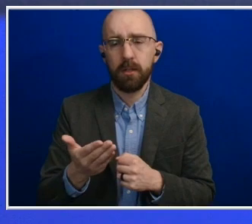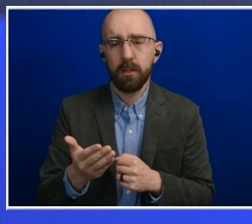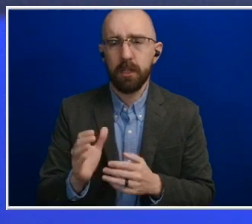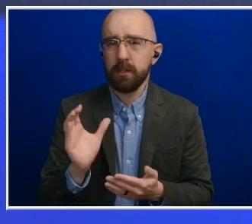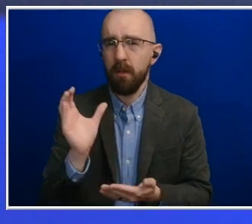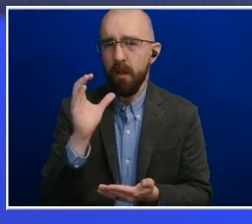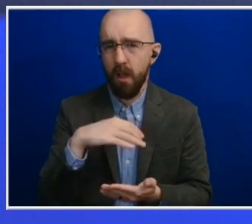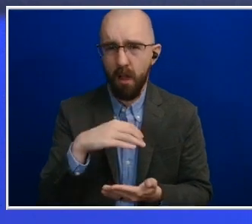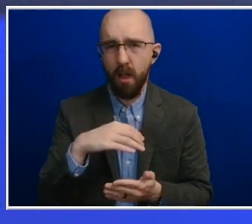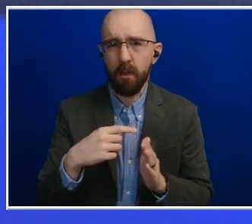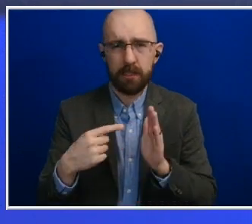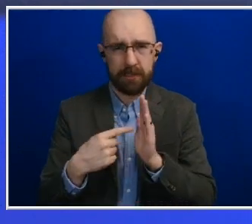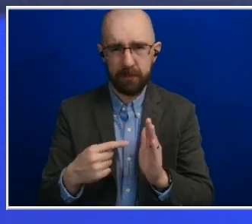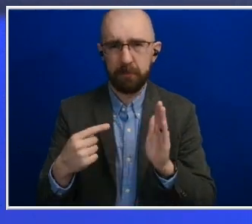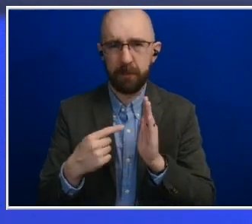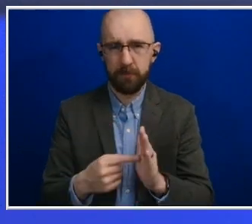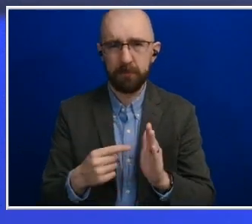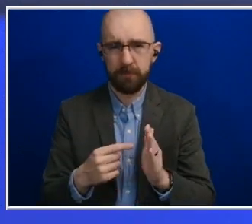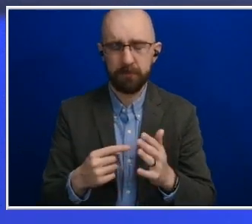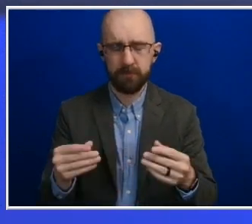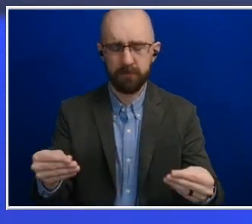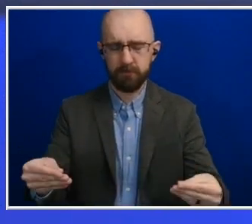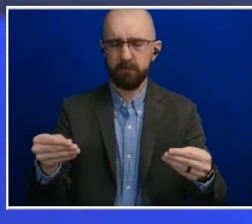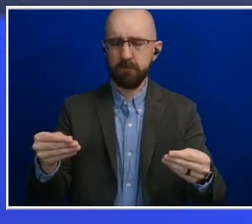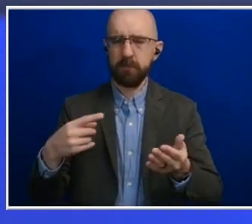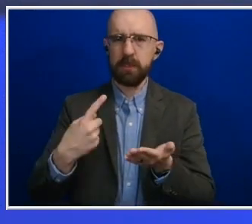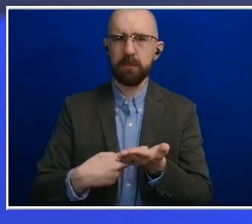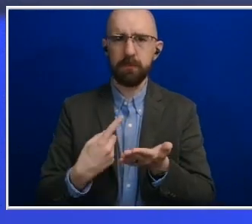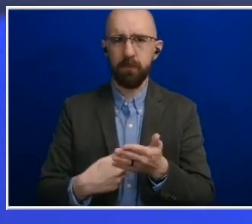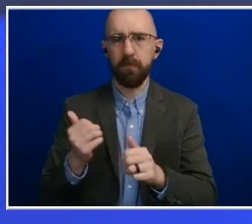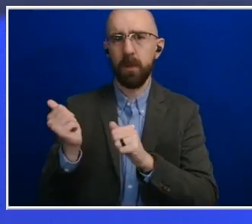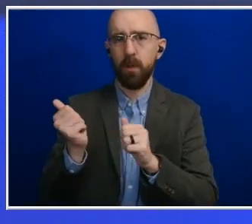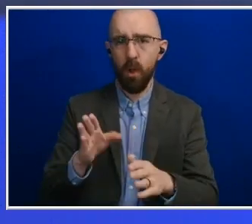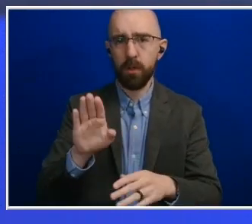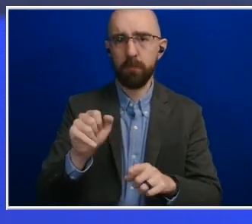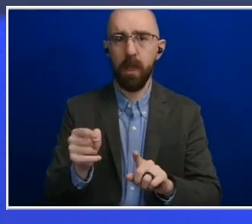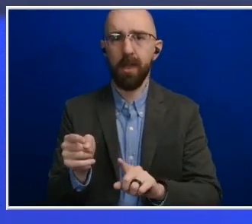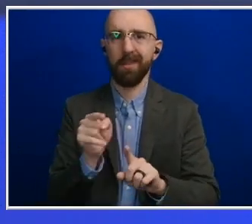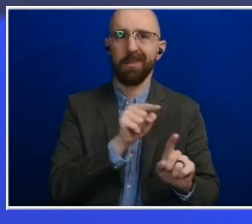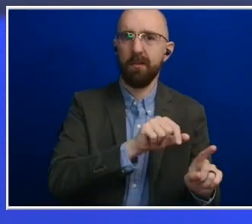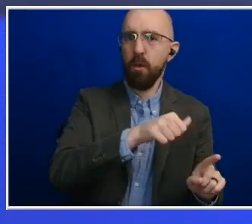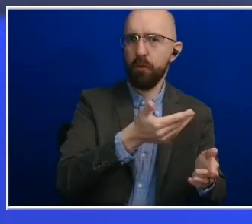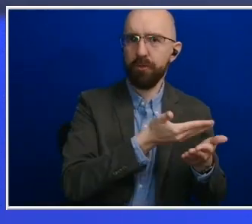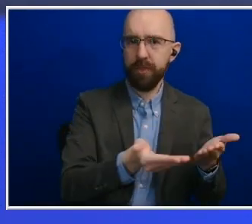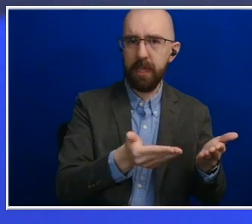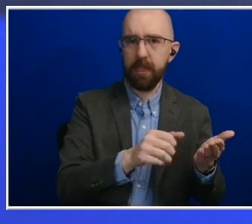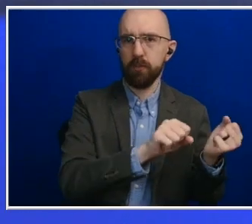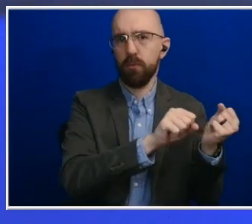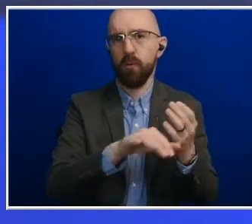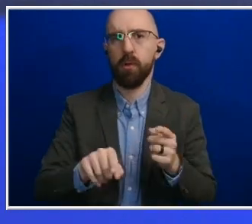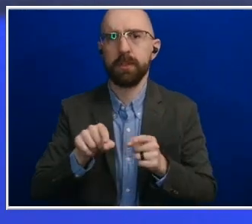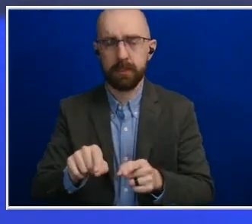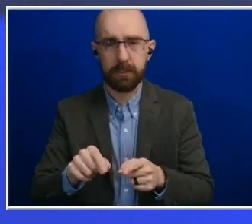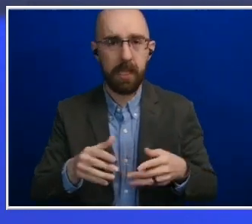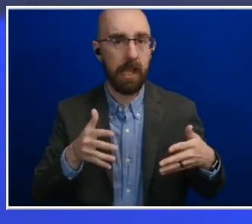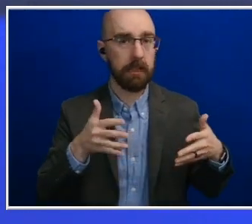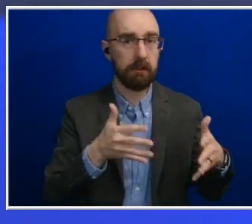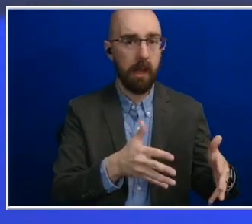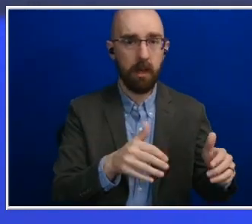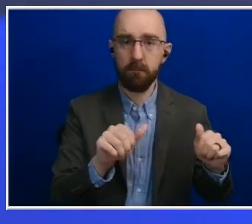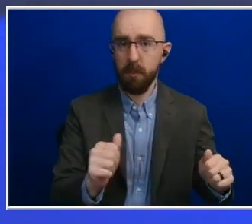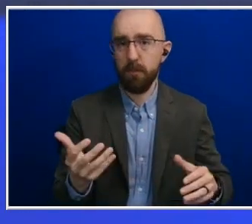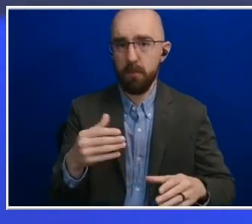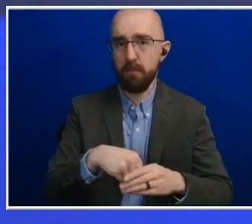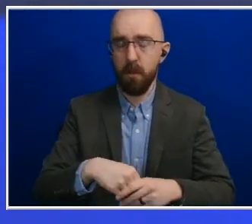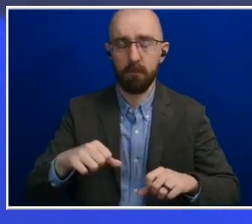symptoms that sometimes can be caused by other things. Anxiety can be a part of it.